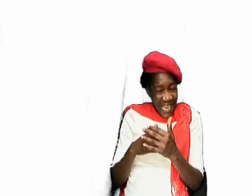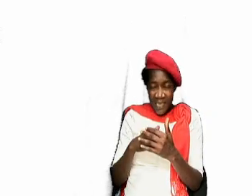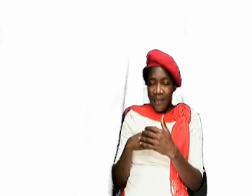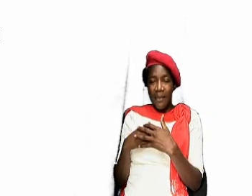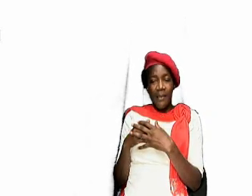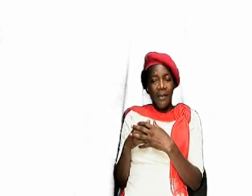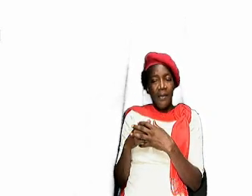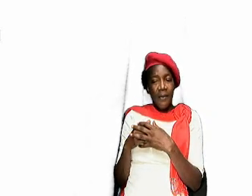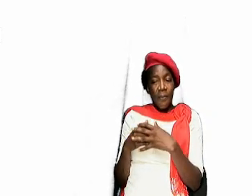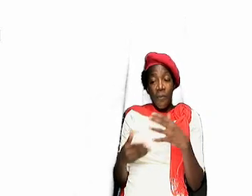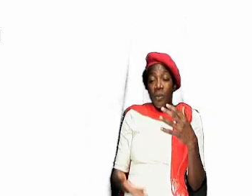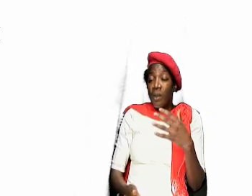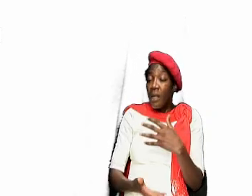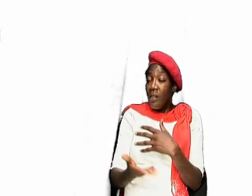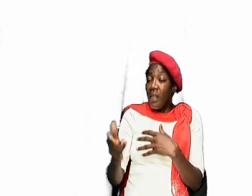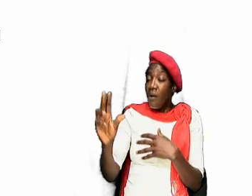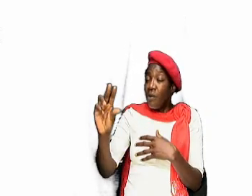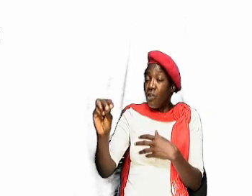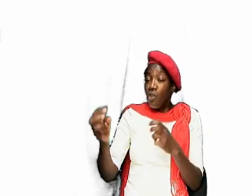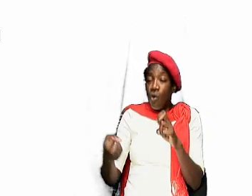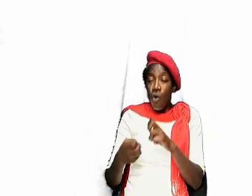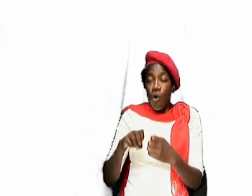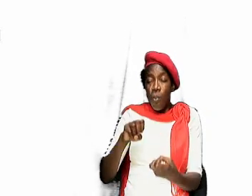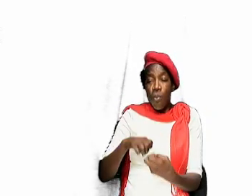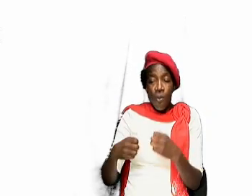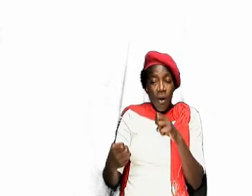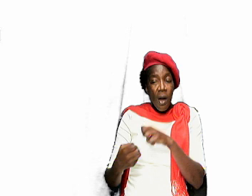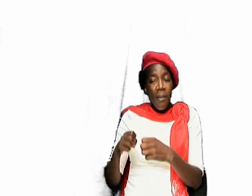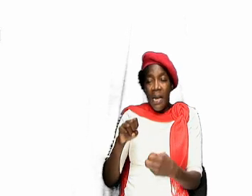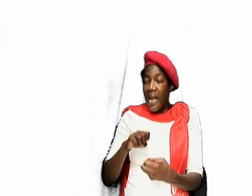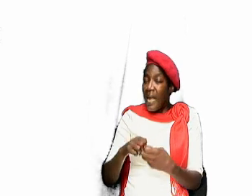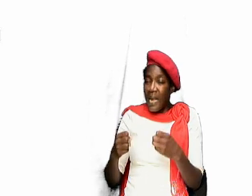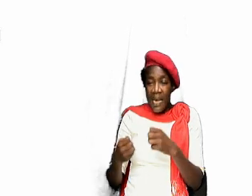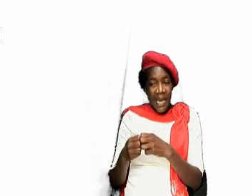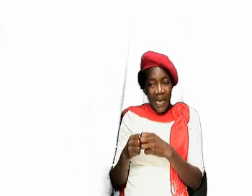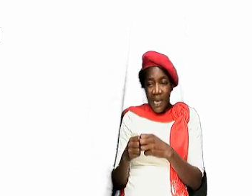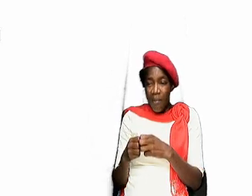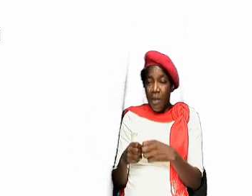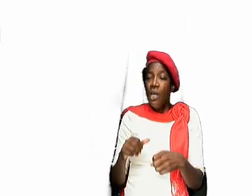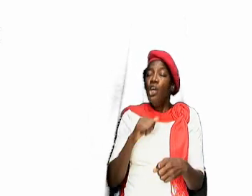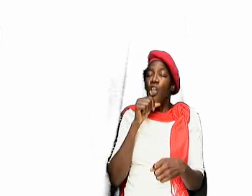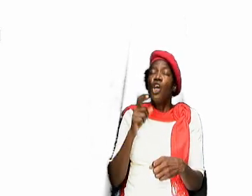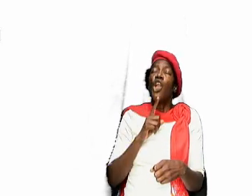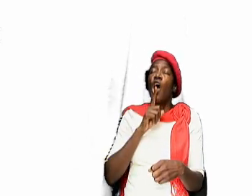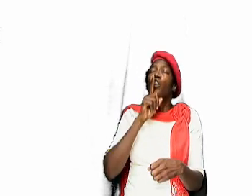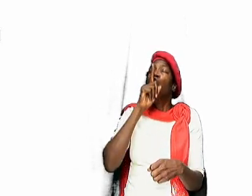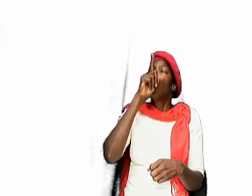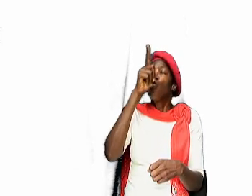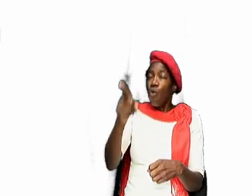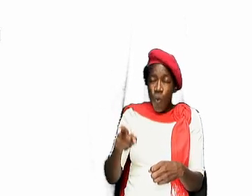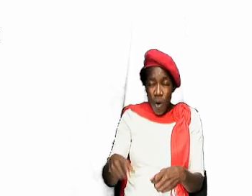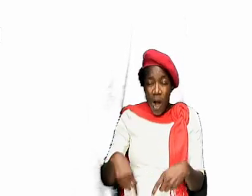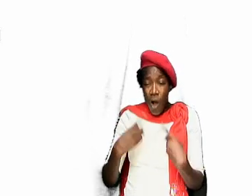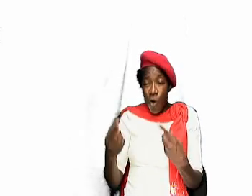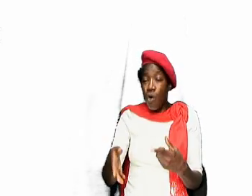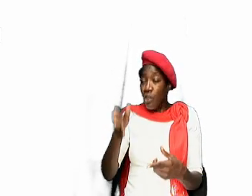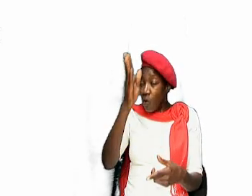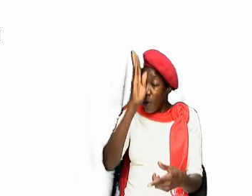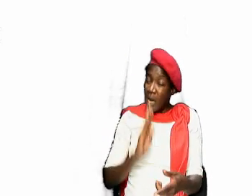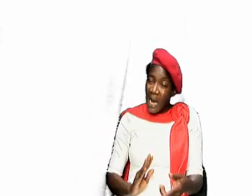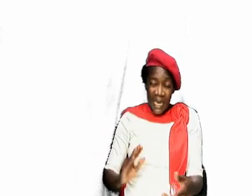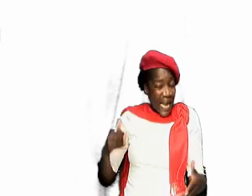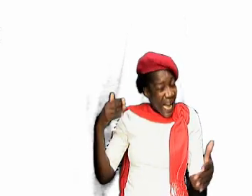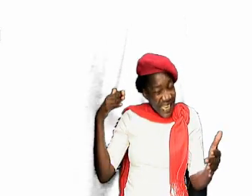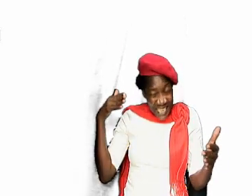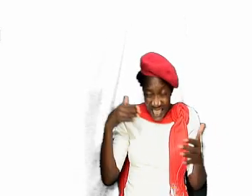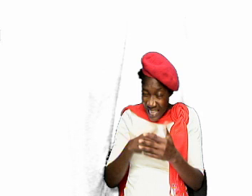God, there is no problem if we are not so sure and go to God a second time about the